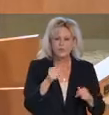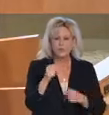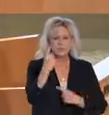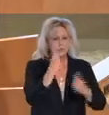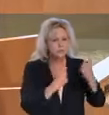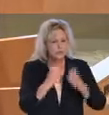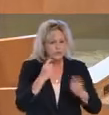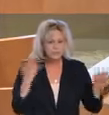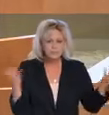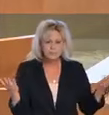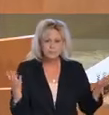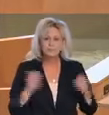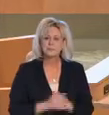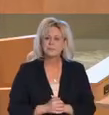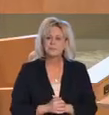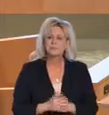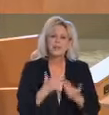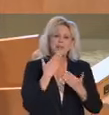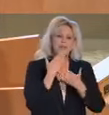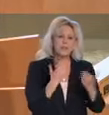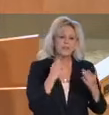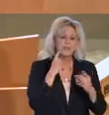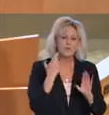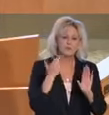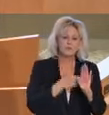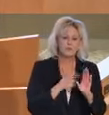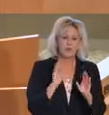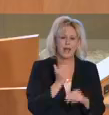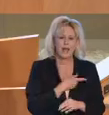myself. We want to thank you for attending our press conference